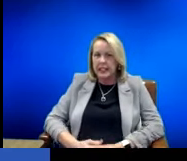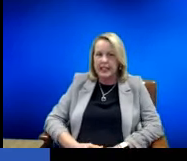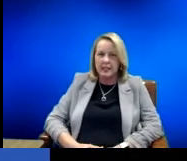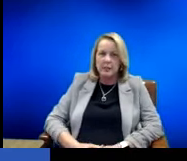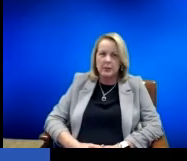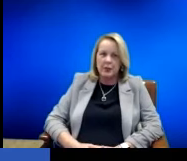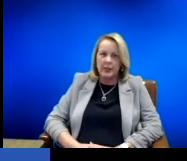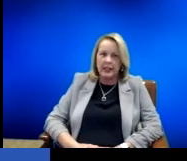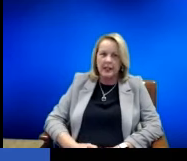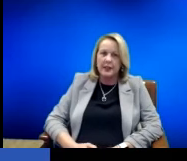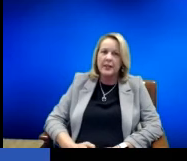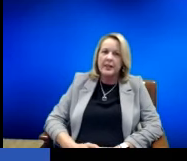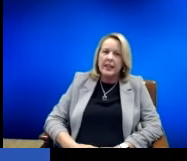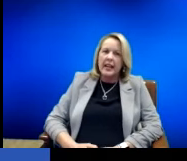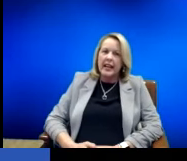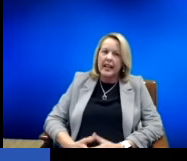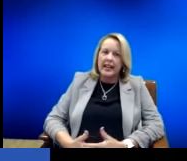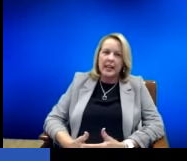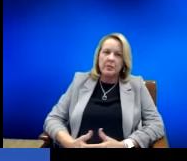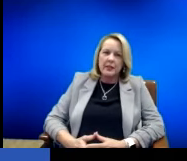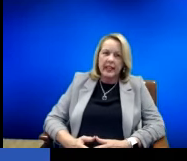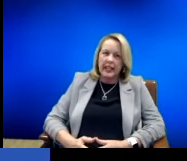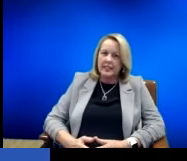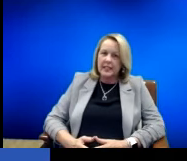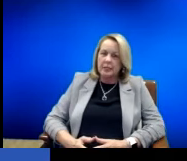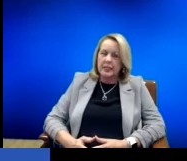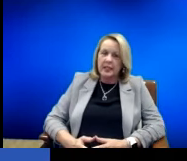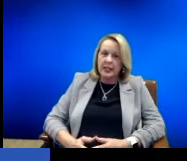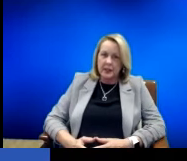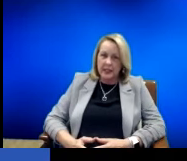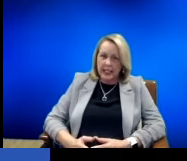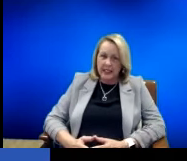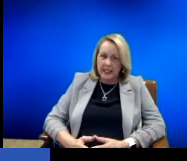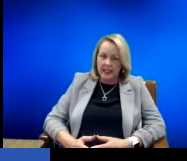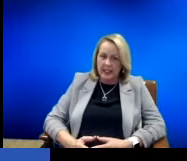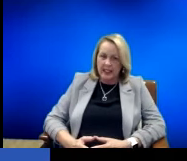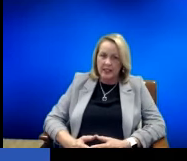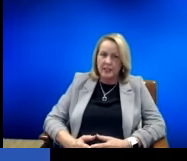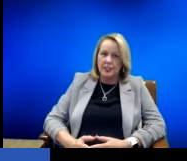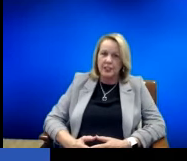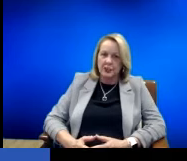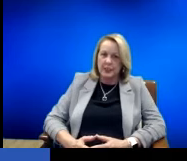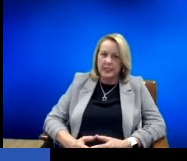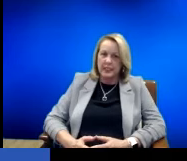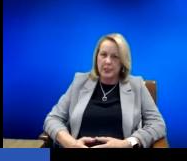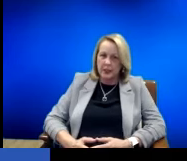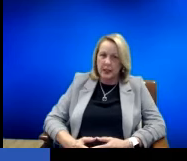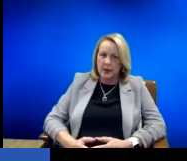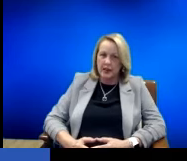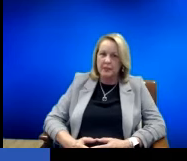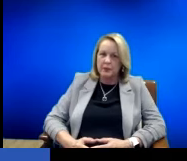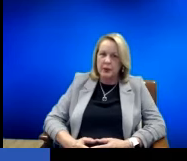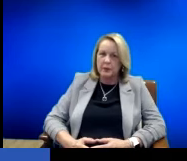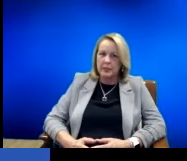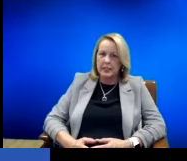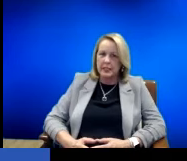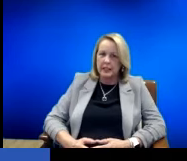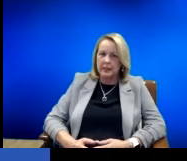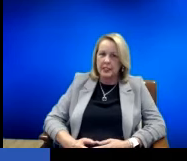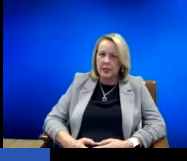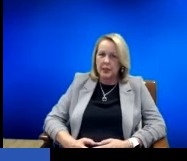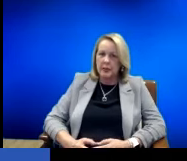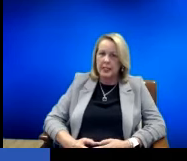into that a little bit more later. And ABLE accounts up to $100,000 are generally disregarded for